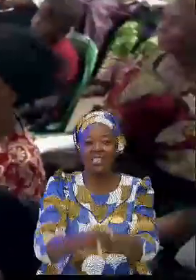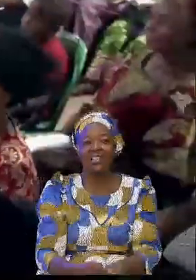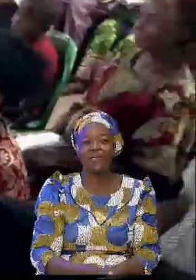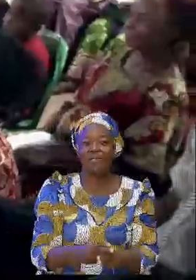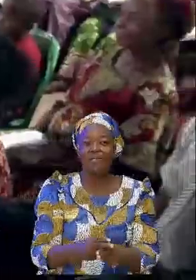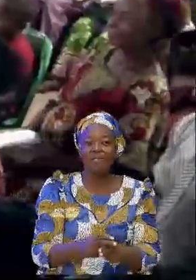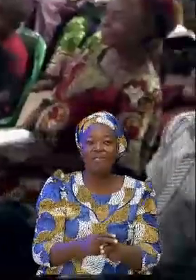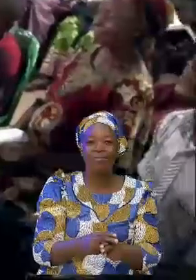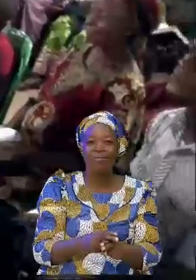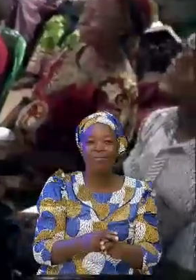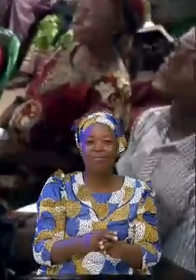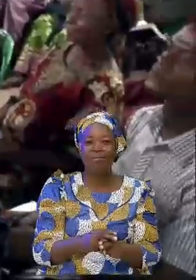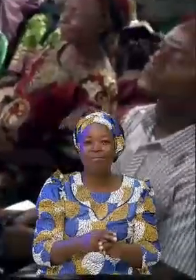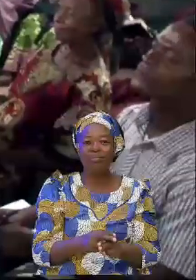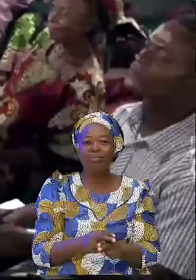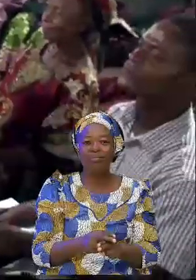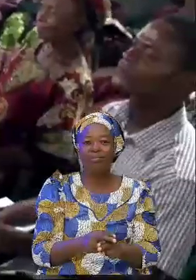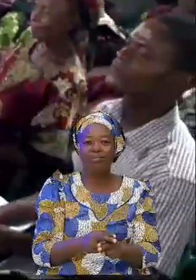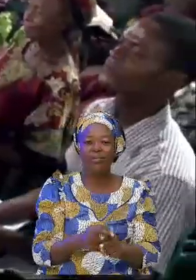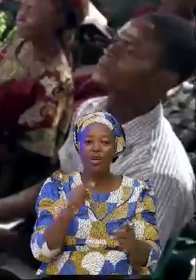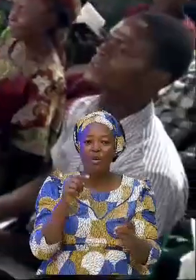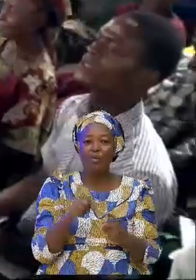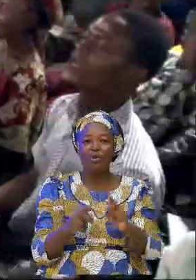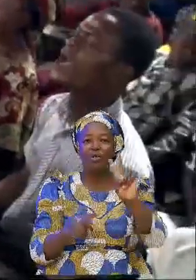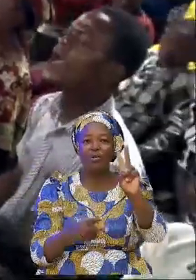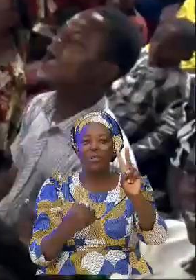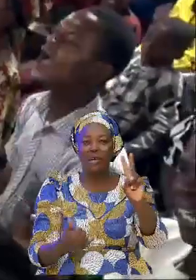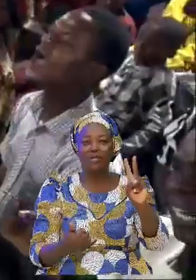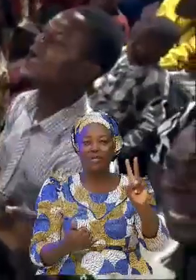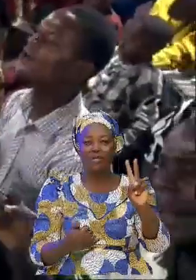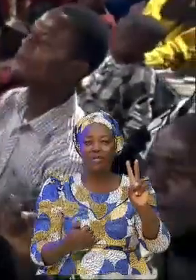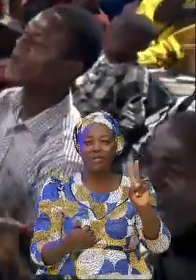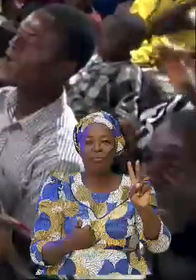victory in your life in Jesus' name.